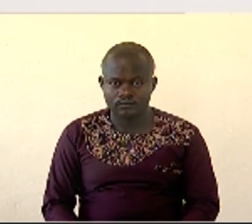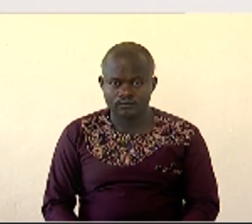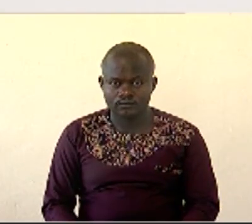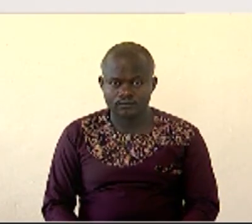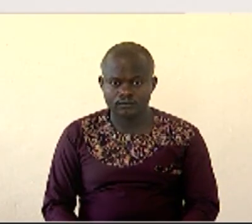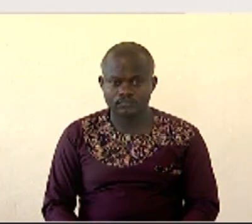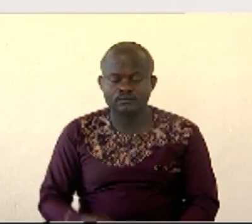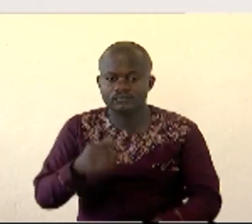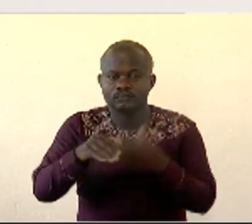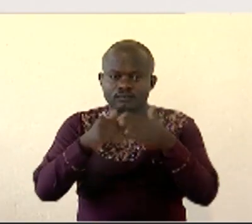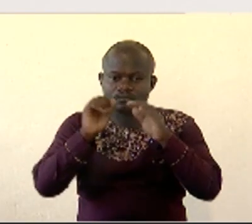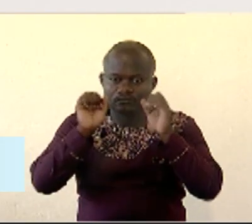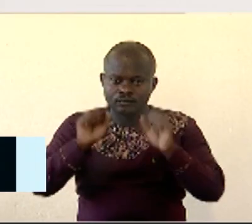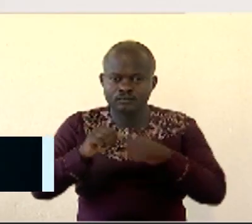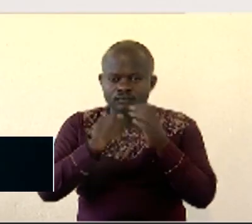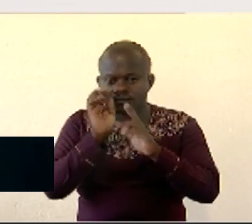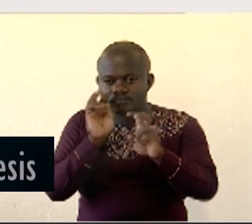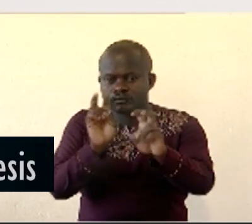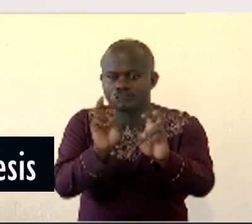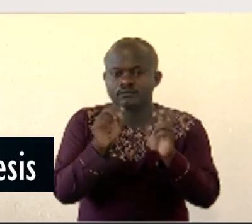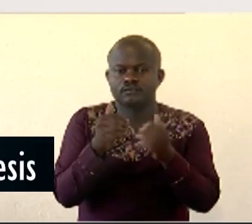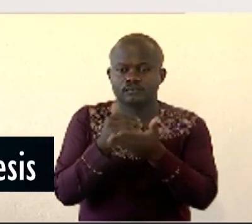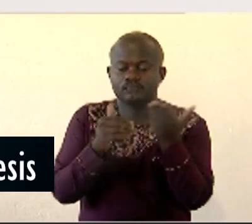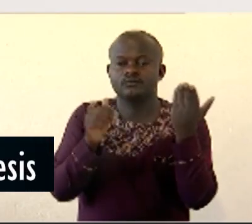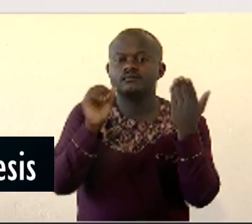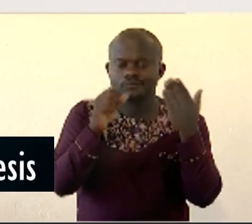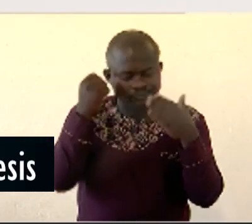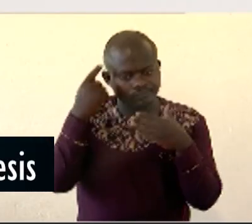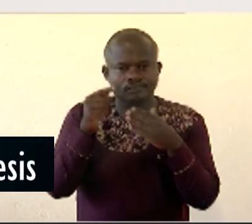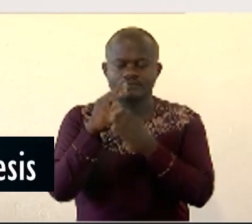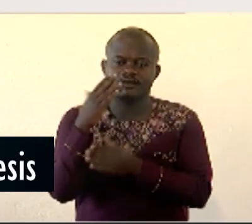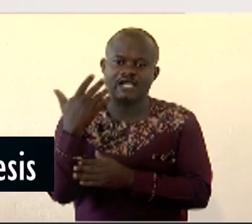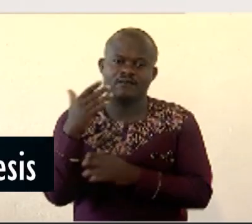So you're able to observe and see the internal structure of the leaf.